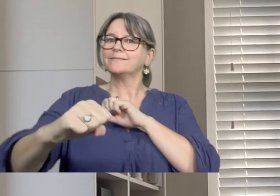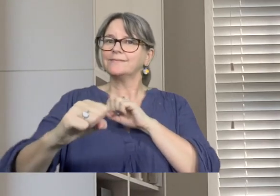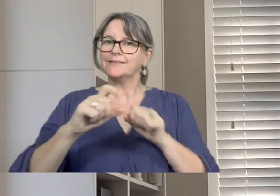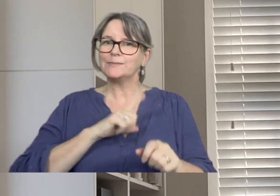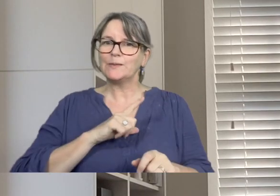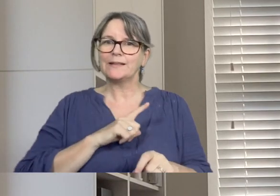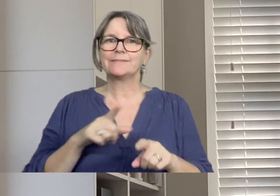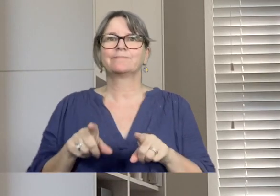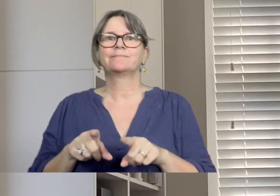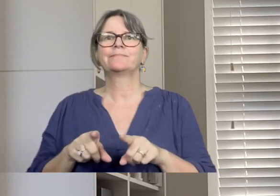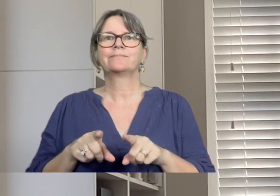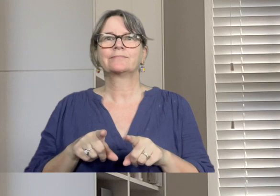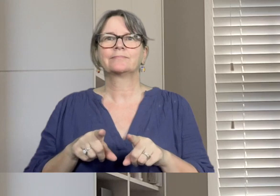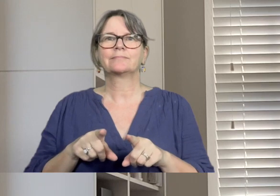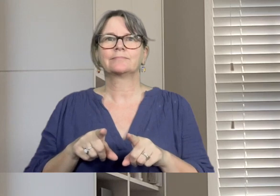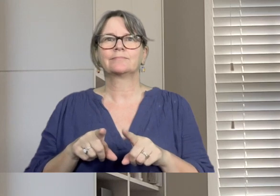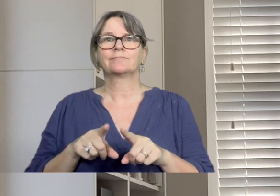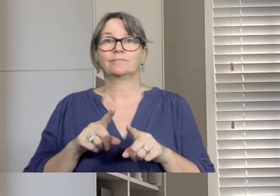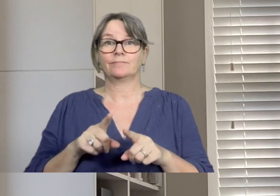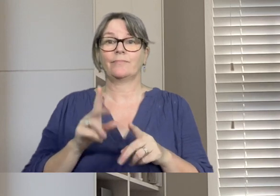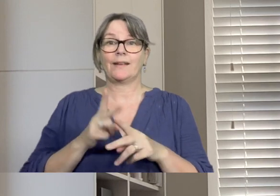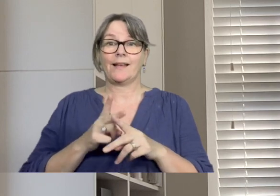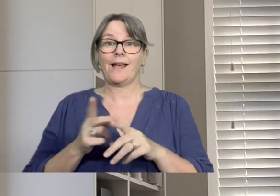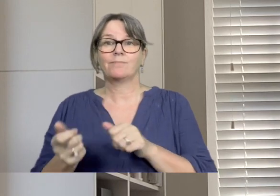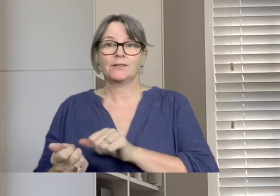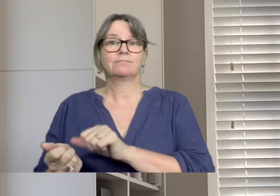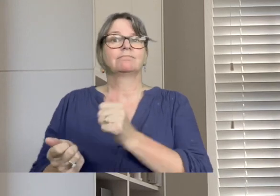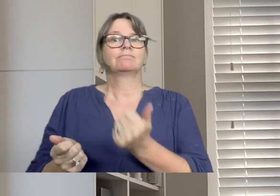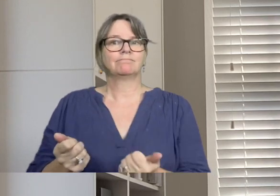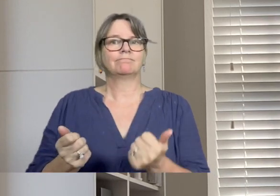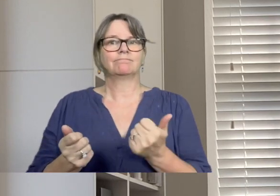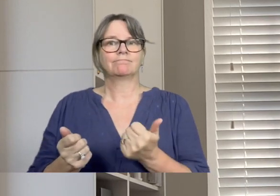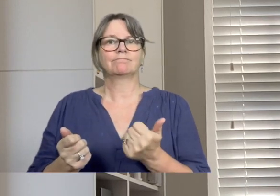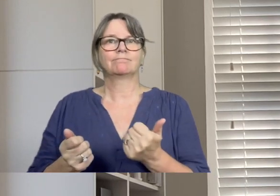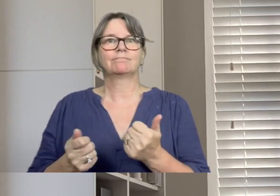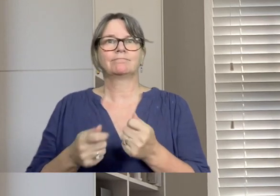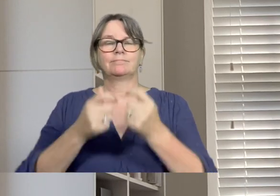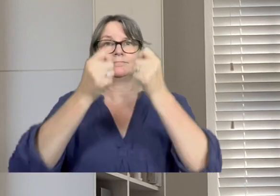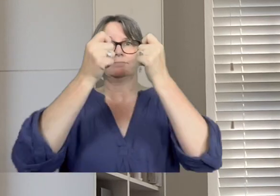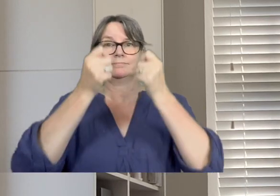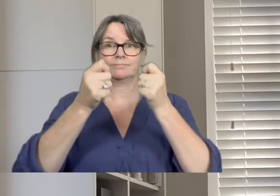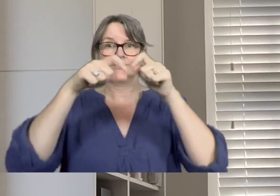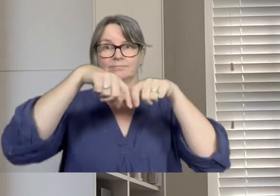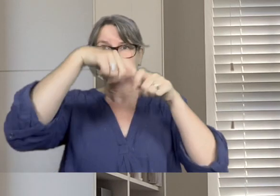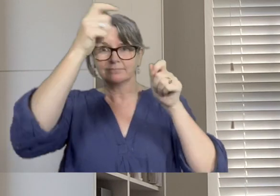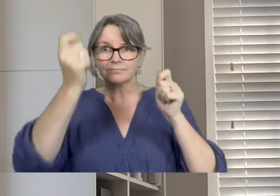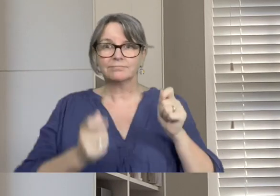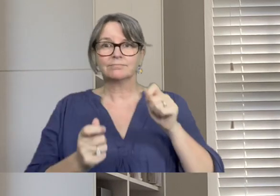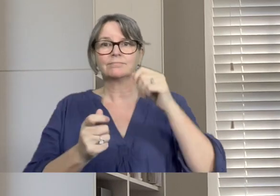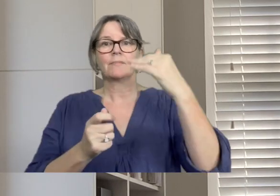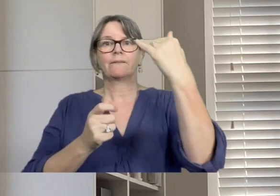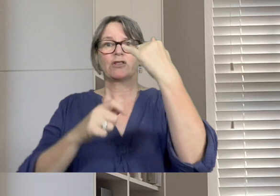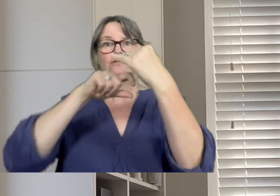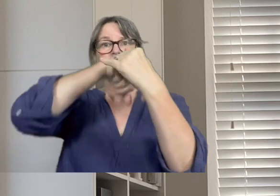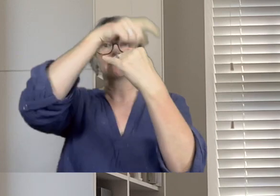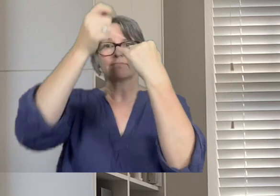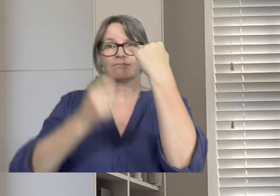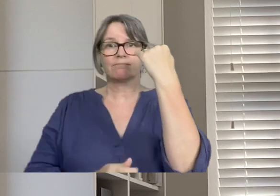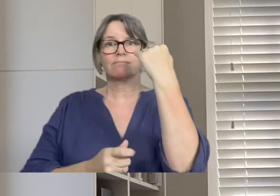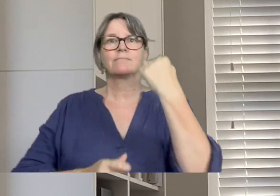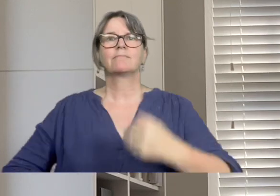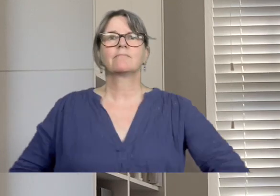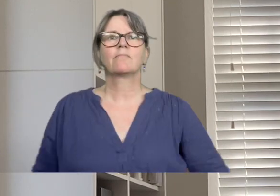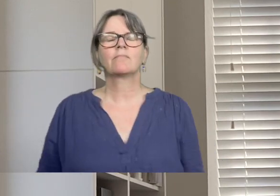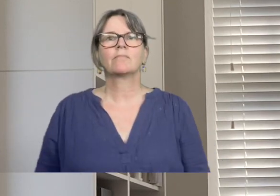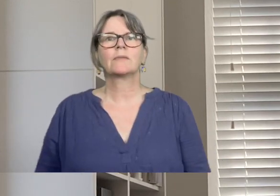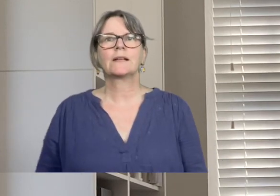We're going to place the other foot into the band. So extend the foot up towards the ceiling. We're going to allow the elbows to fall heavy. We're